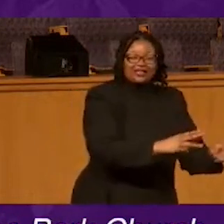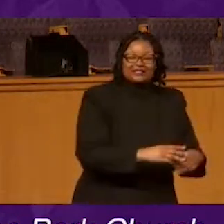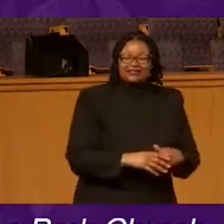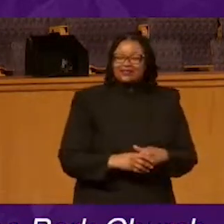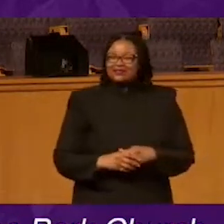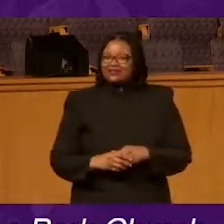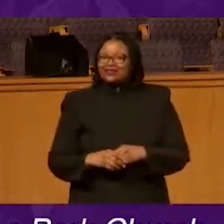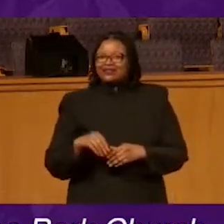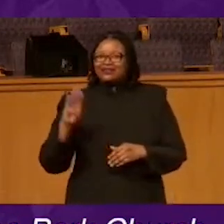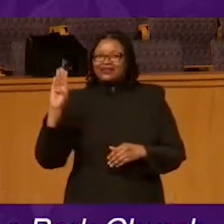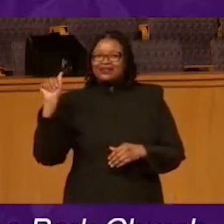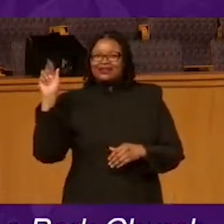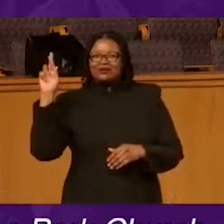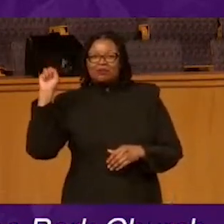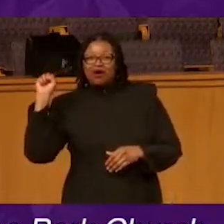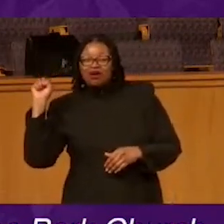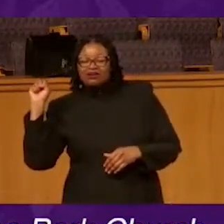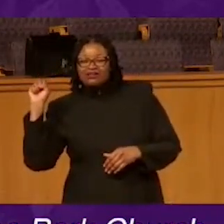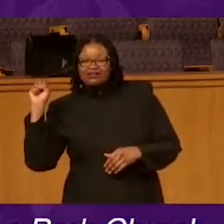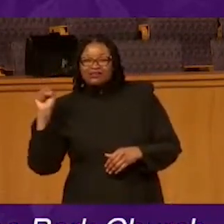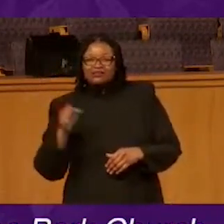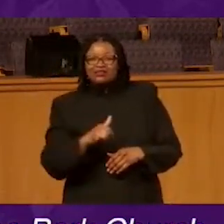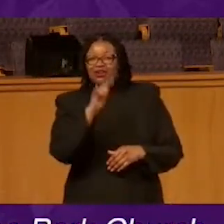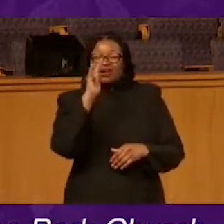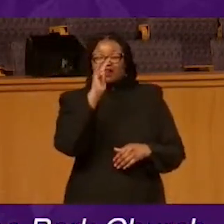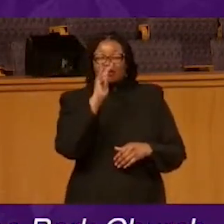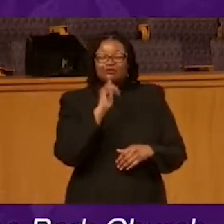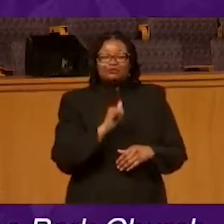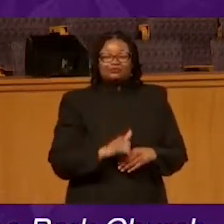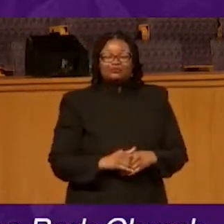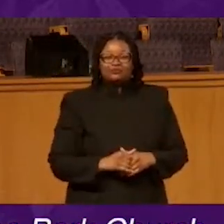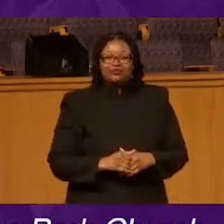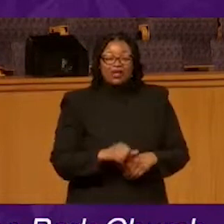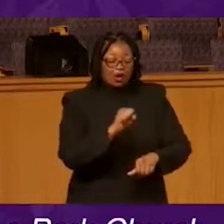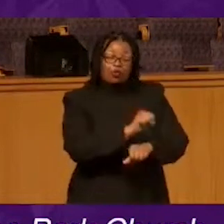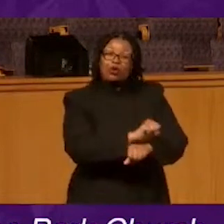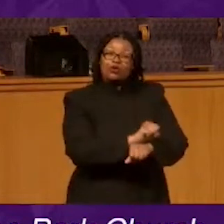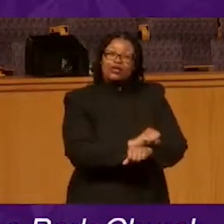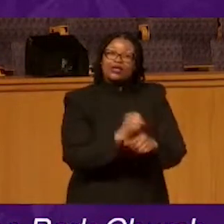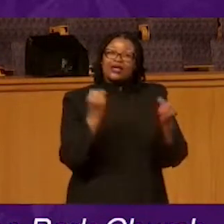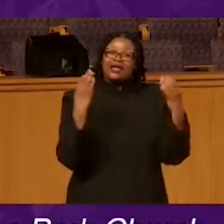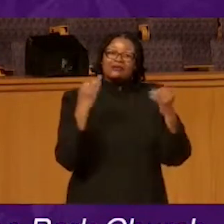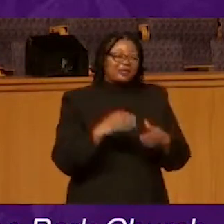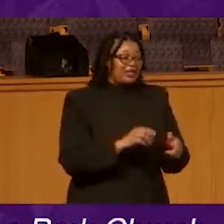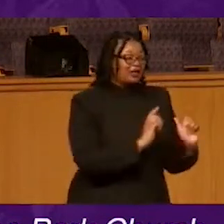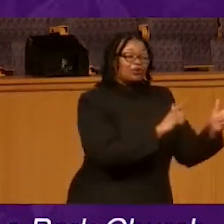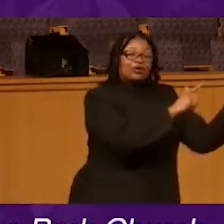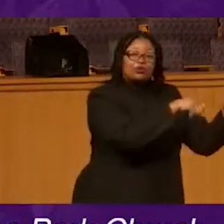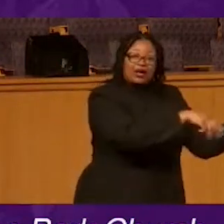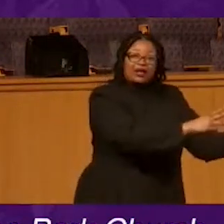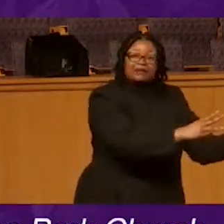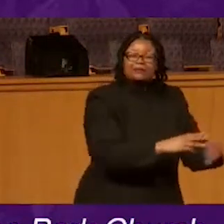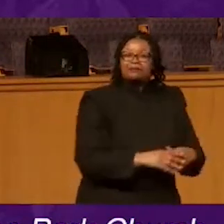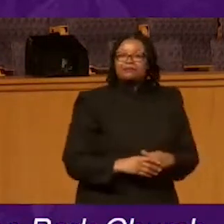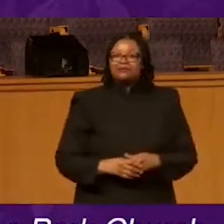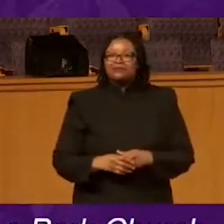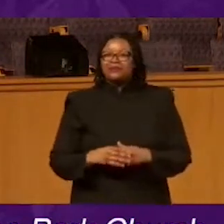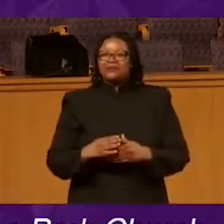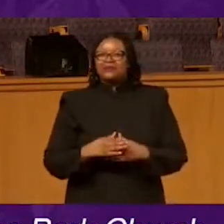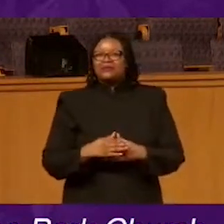Bars, many runaways. Work, many runaway. After